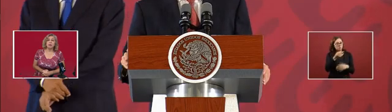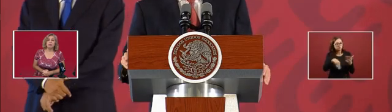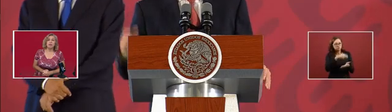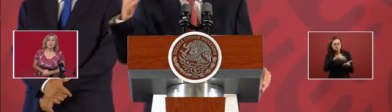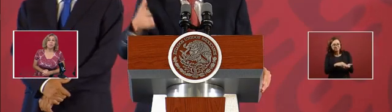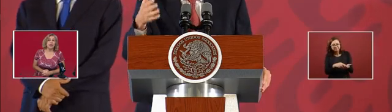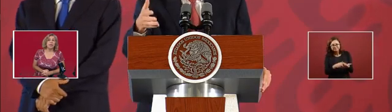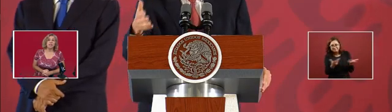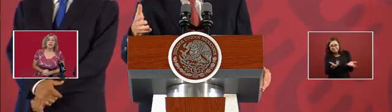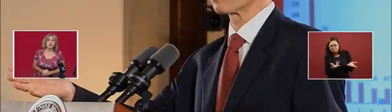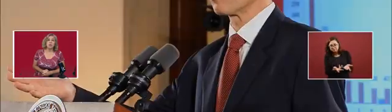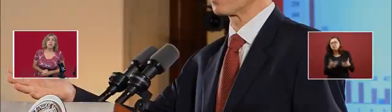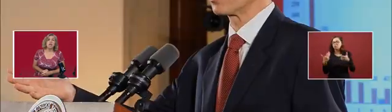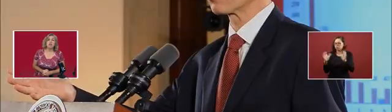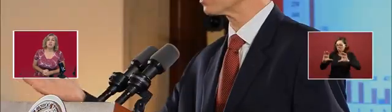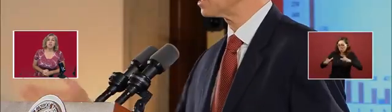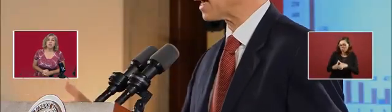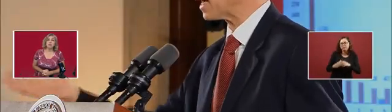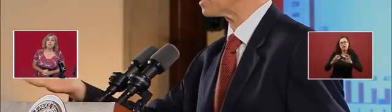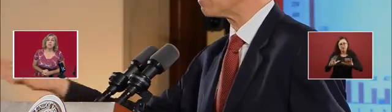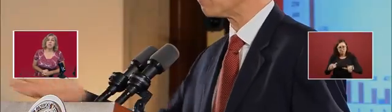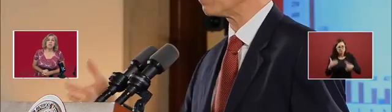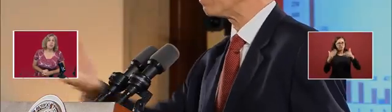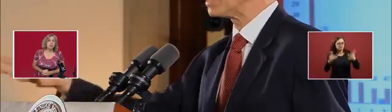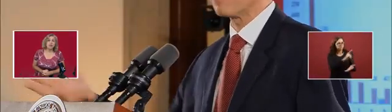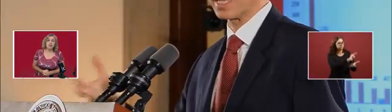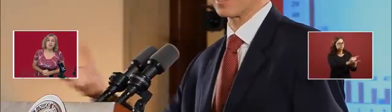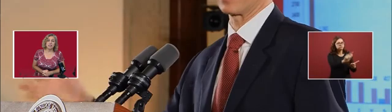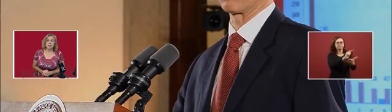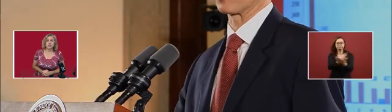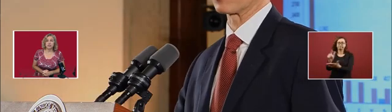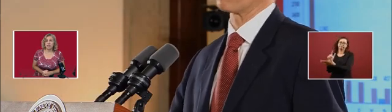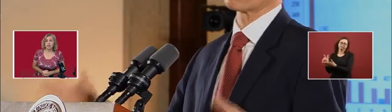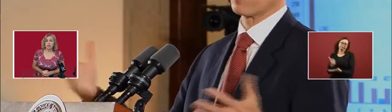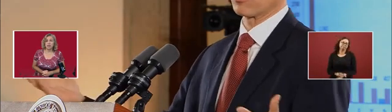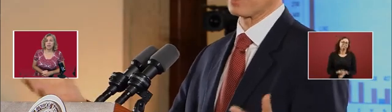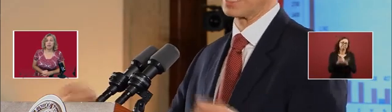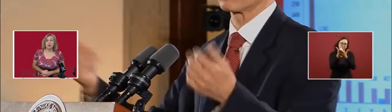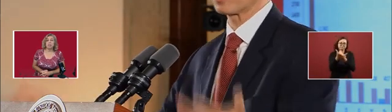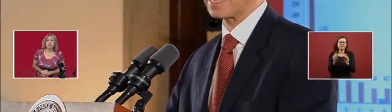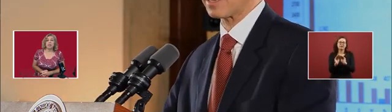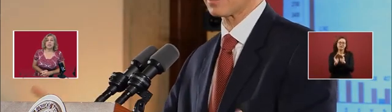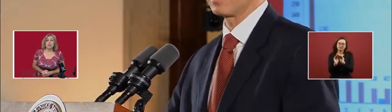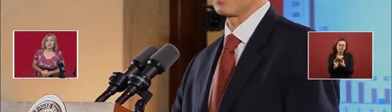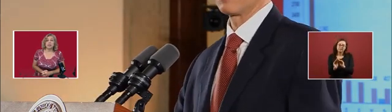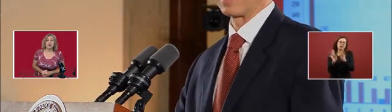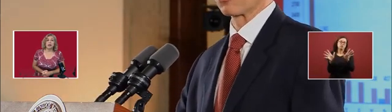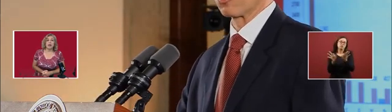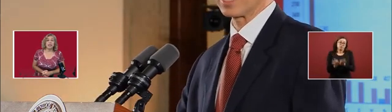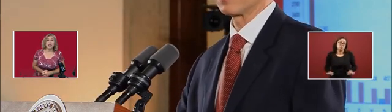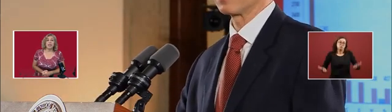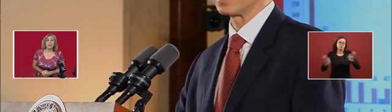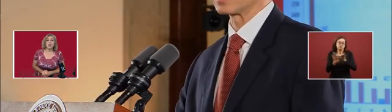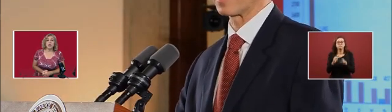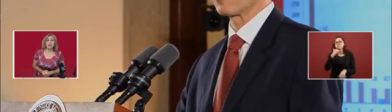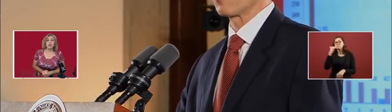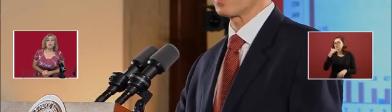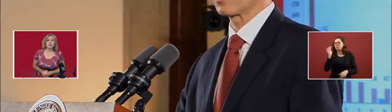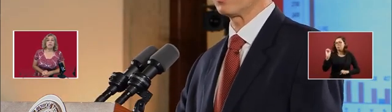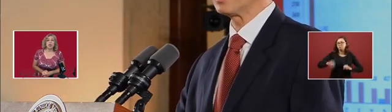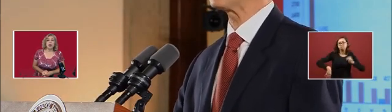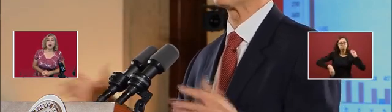personnel of these places, and notify them. The community needs to help and organize themselves